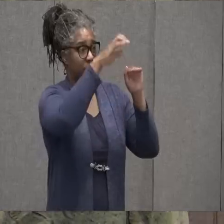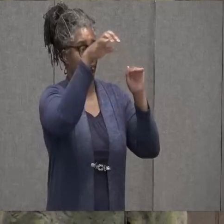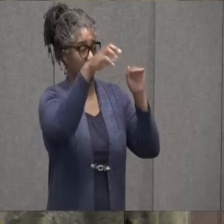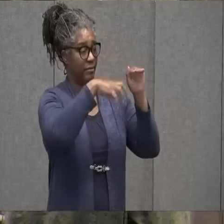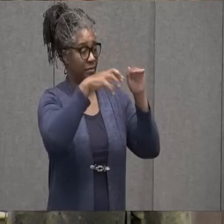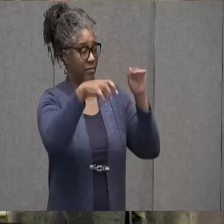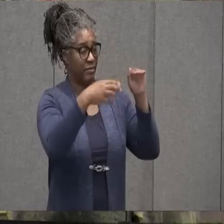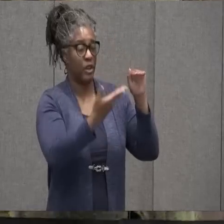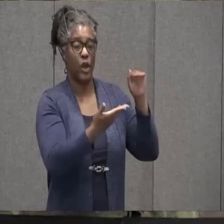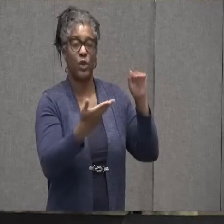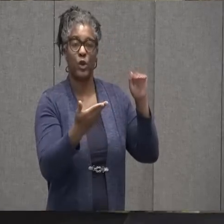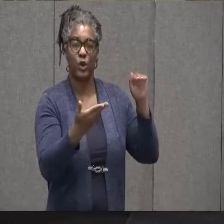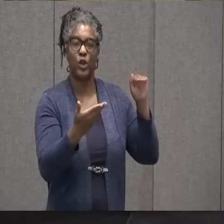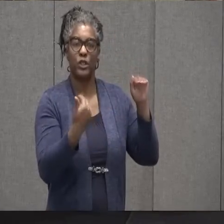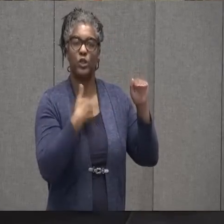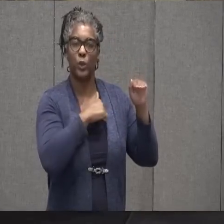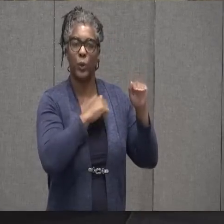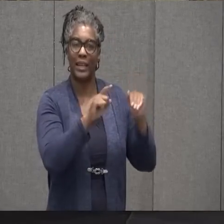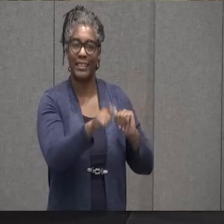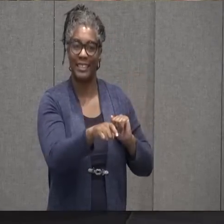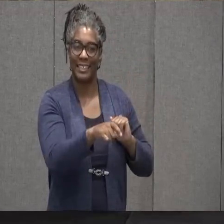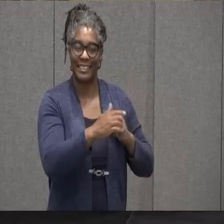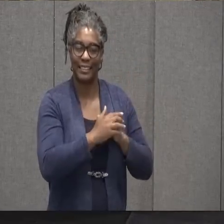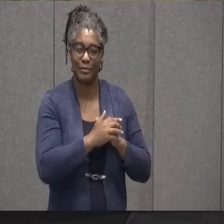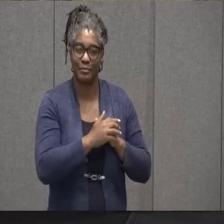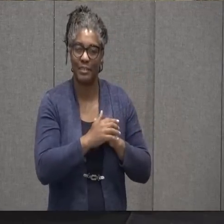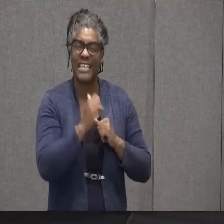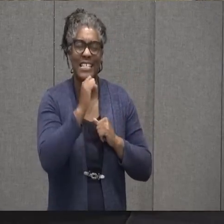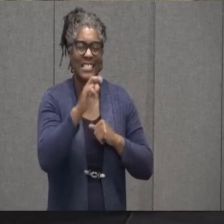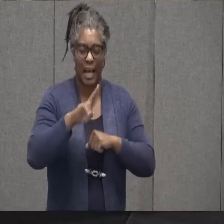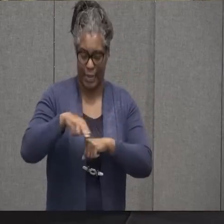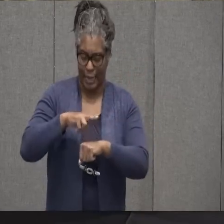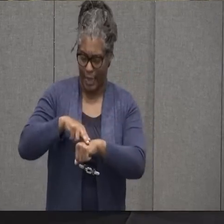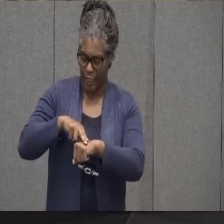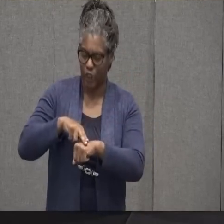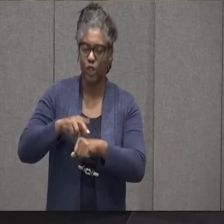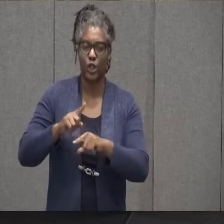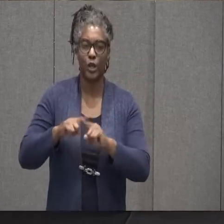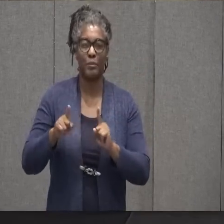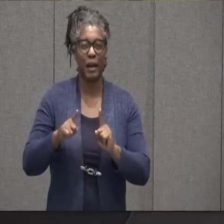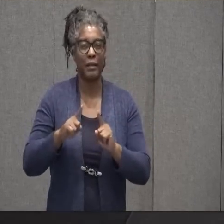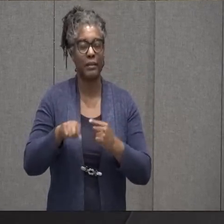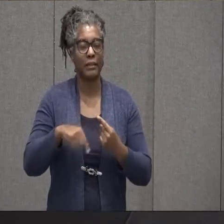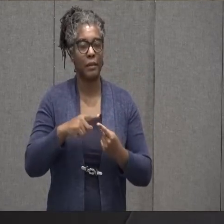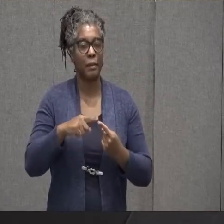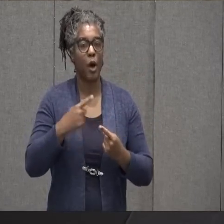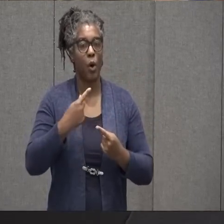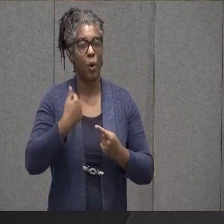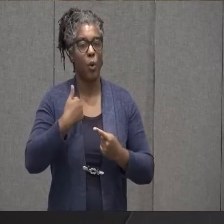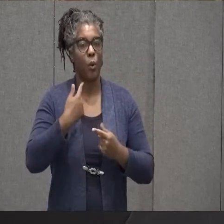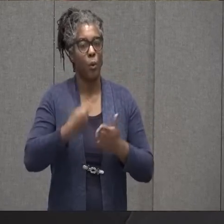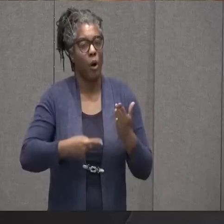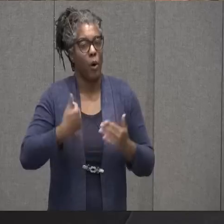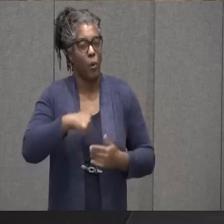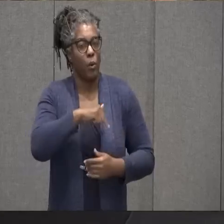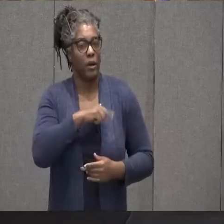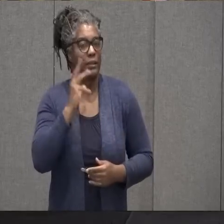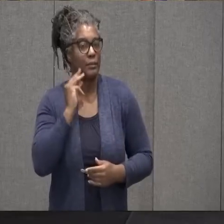image, right? But it's a thought about what's going on right now, what we're experiencing. So